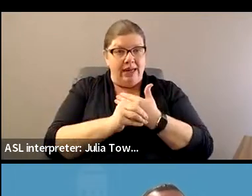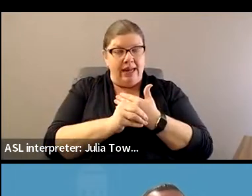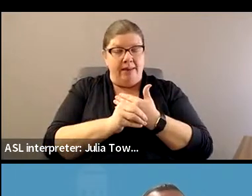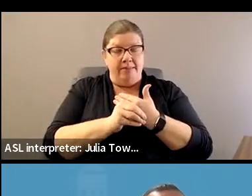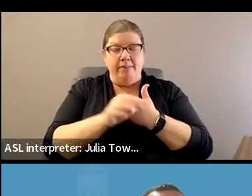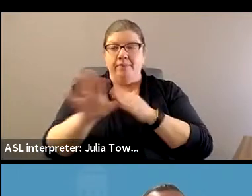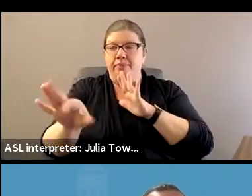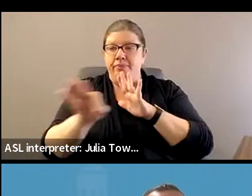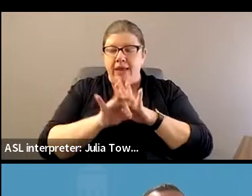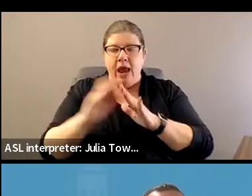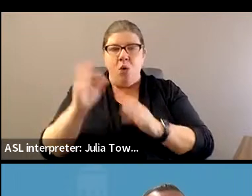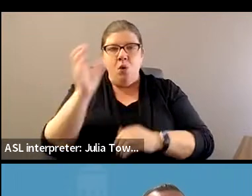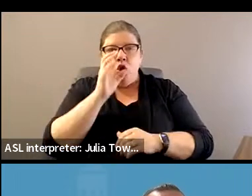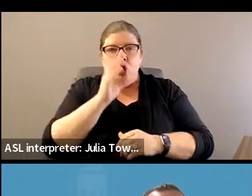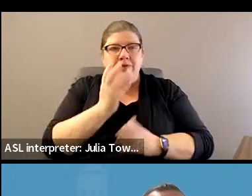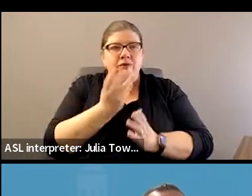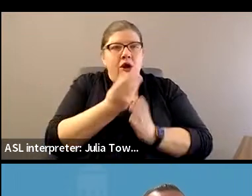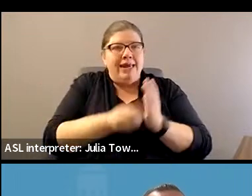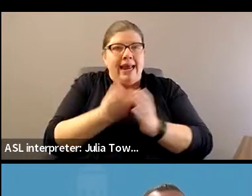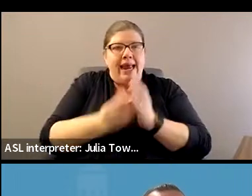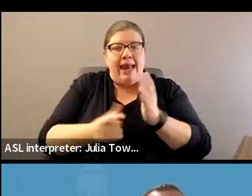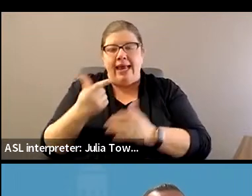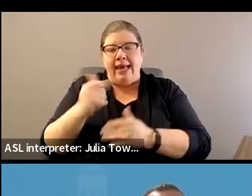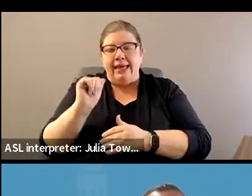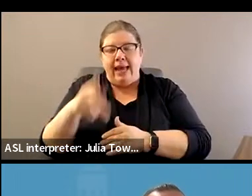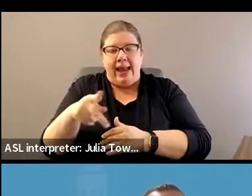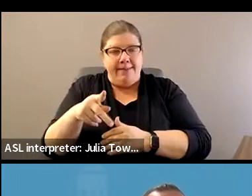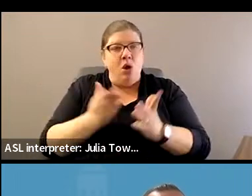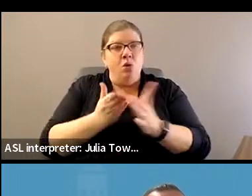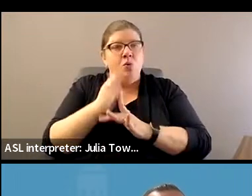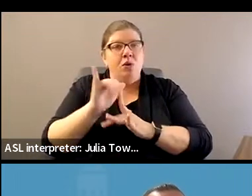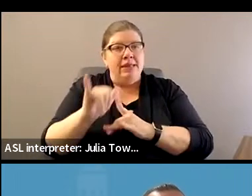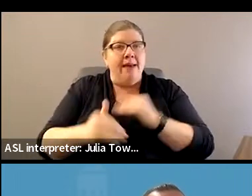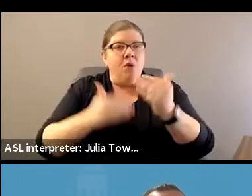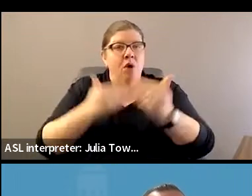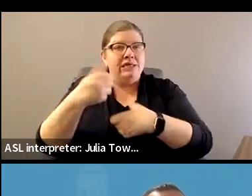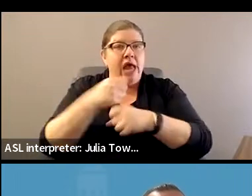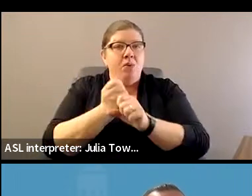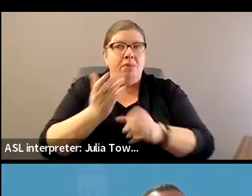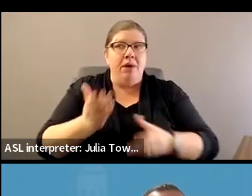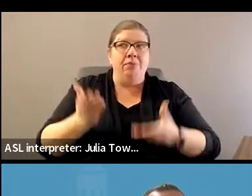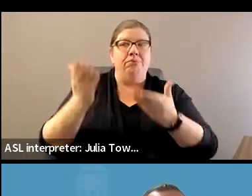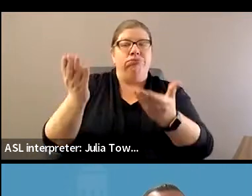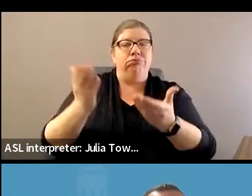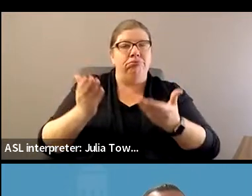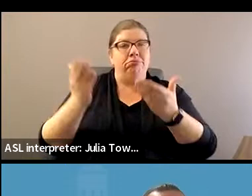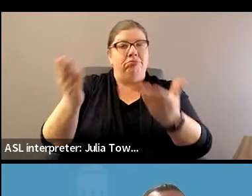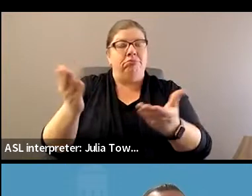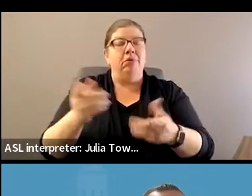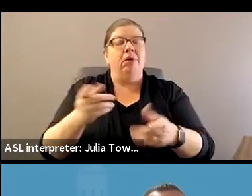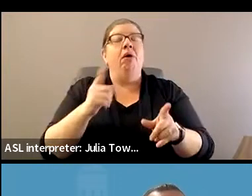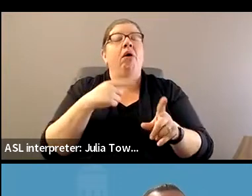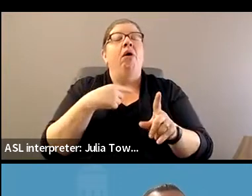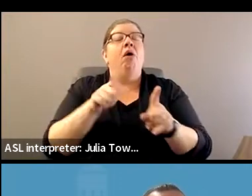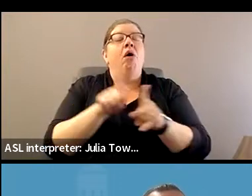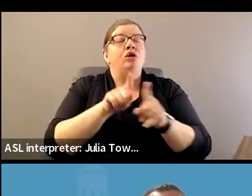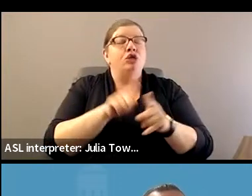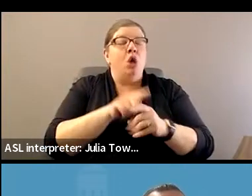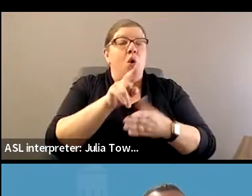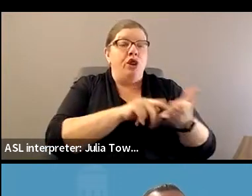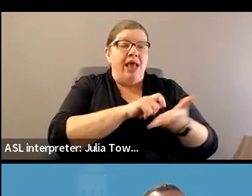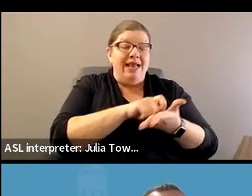for gaps. And through that process, we will be making recommendations. Also, the literacy task force made